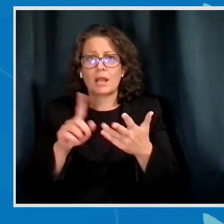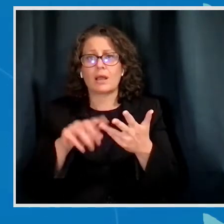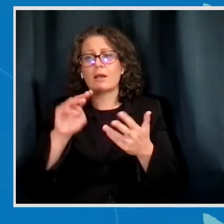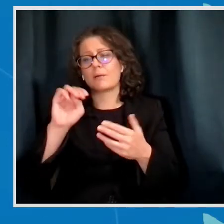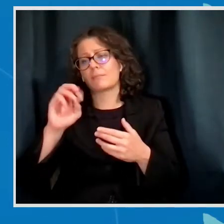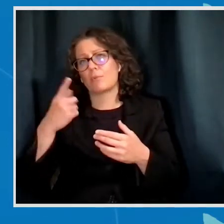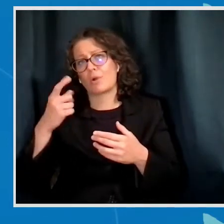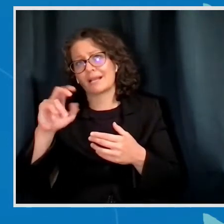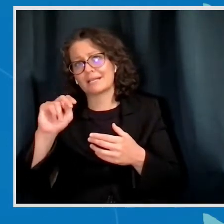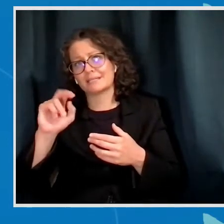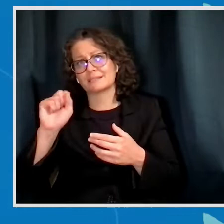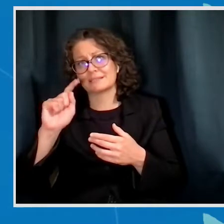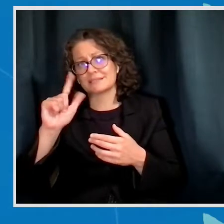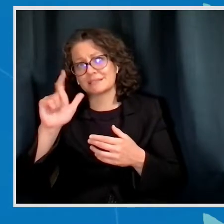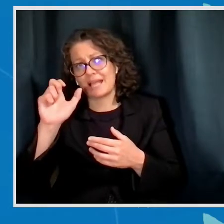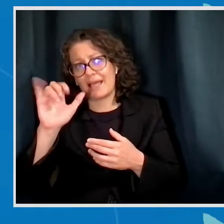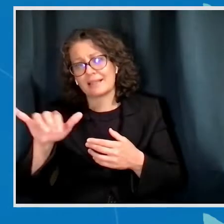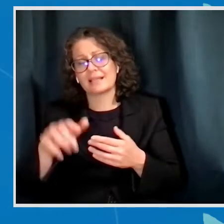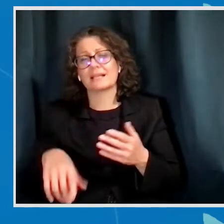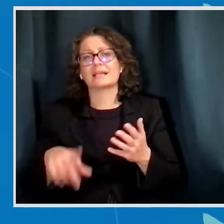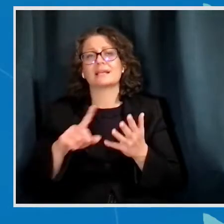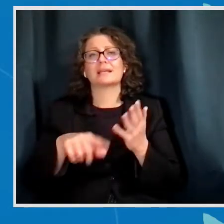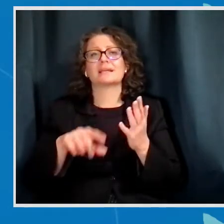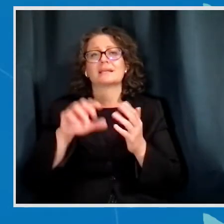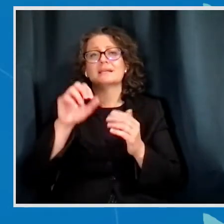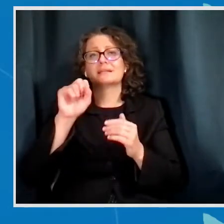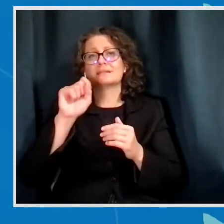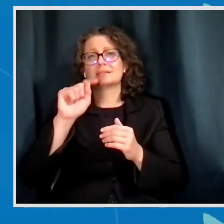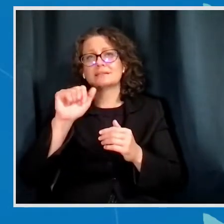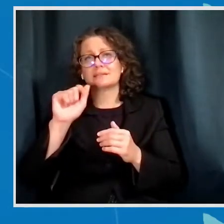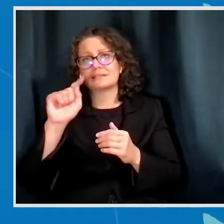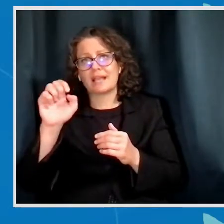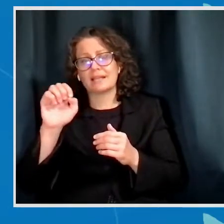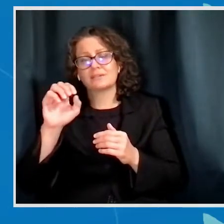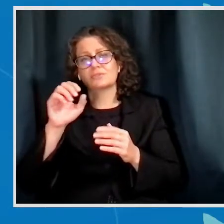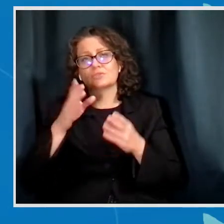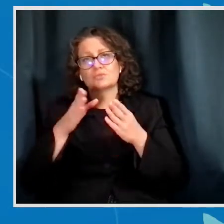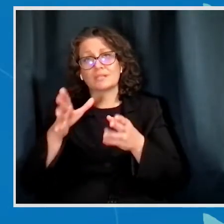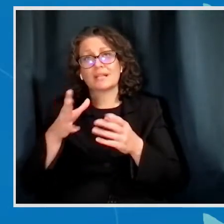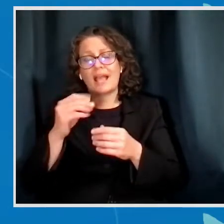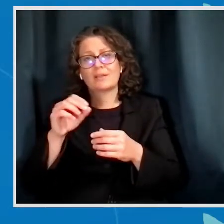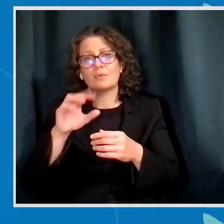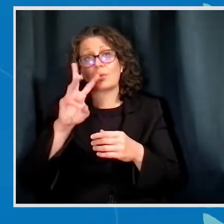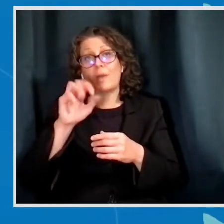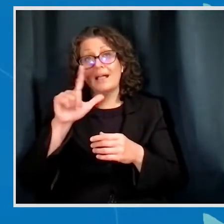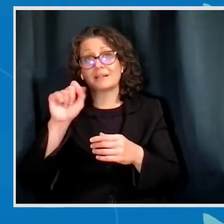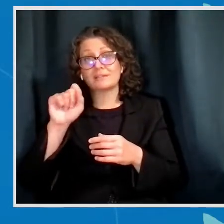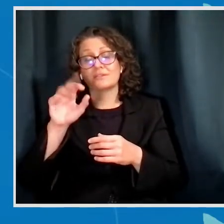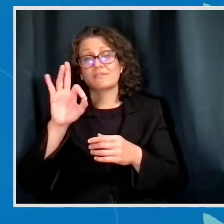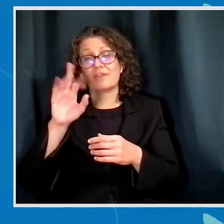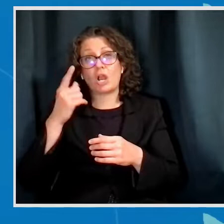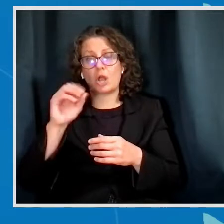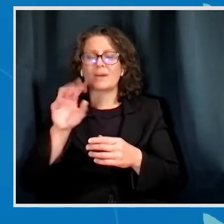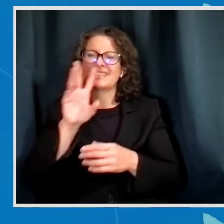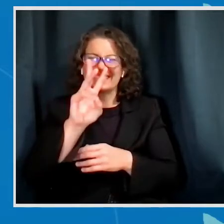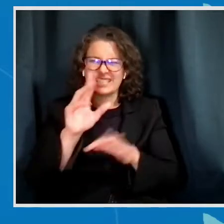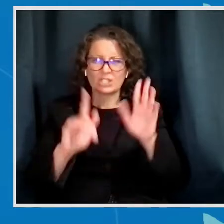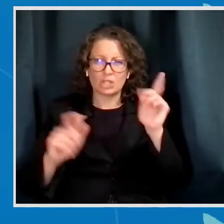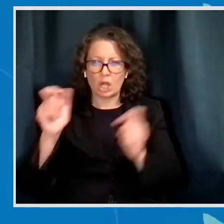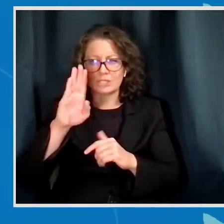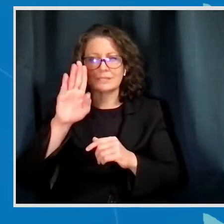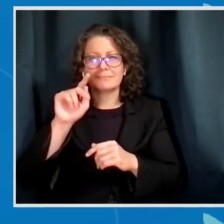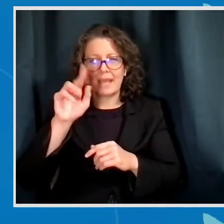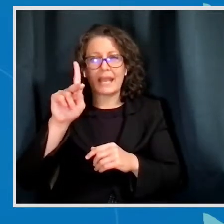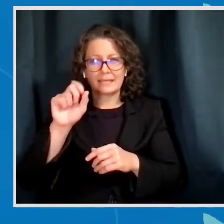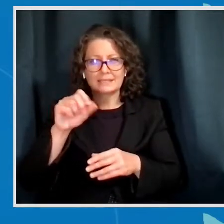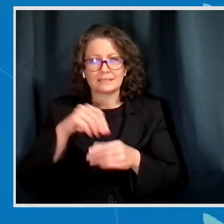and State Street and Wells Fargo, the 6 largest banks in America. And I said, tell me how much you're